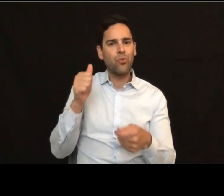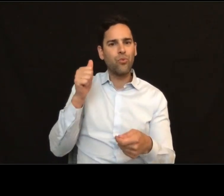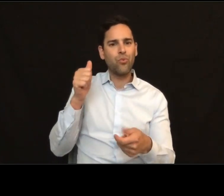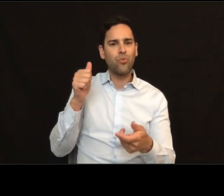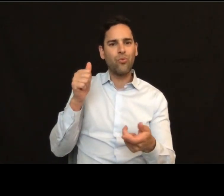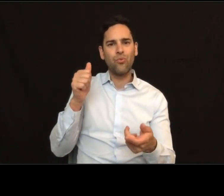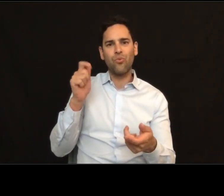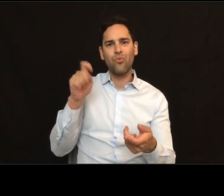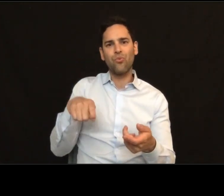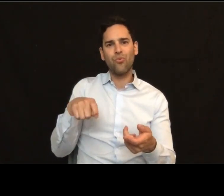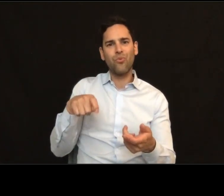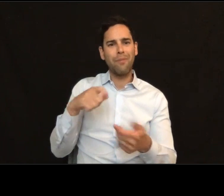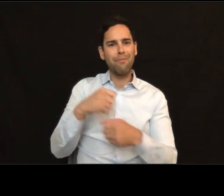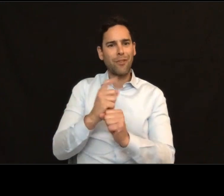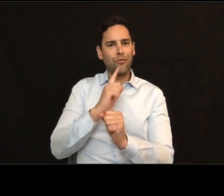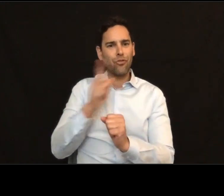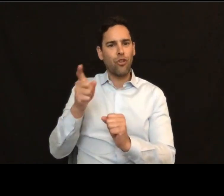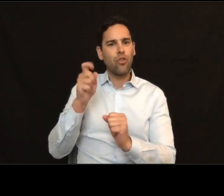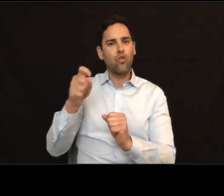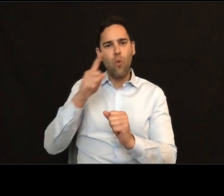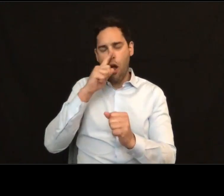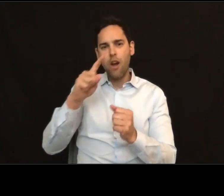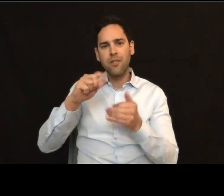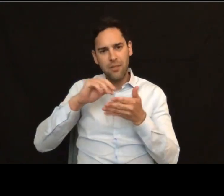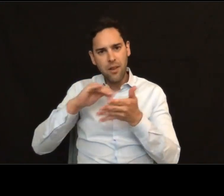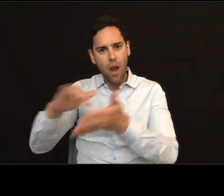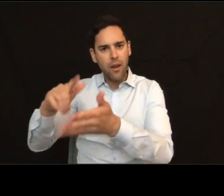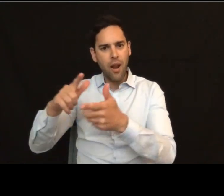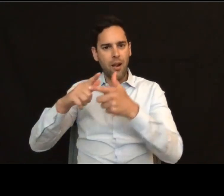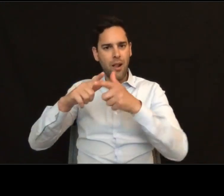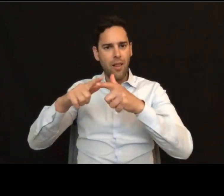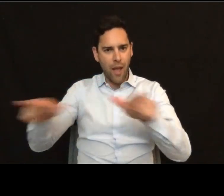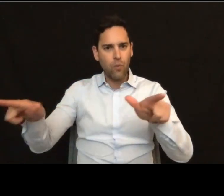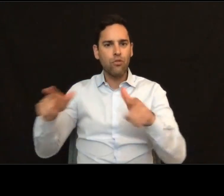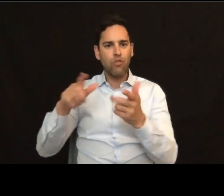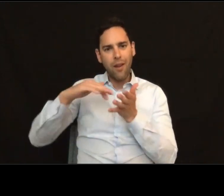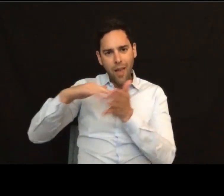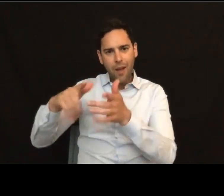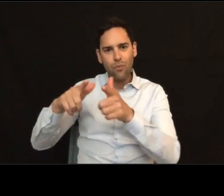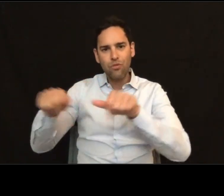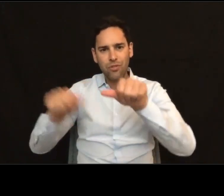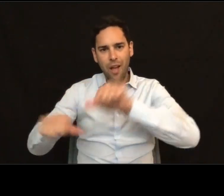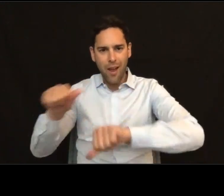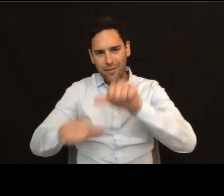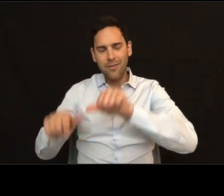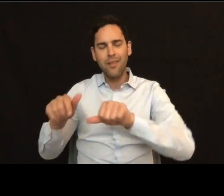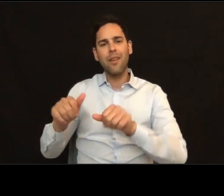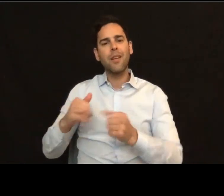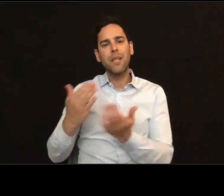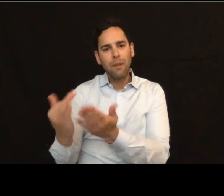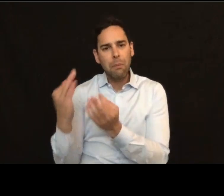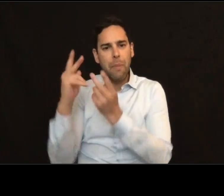through the study of language and language science, as long as you're giving back to those communities and conducting meaningful research,